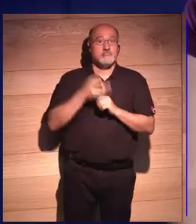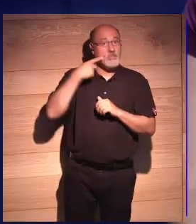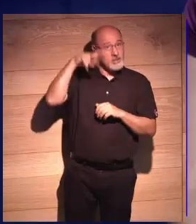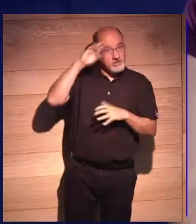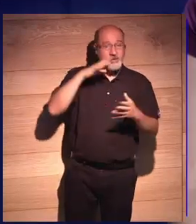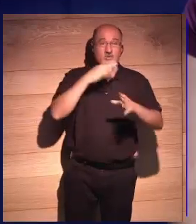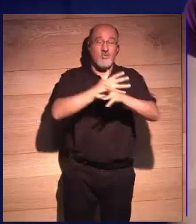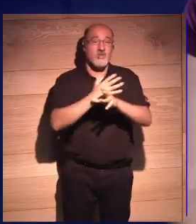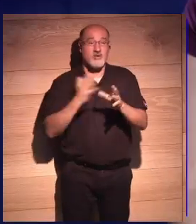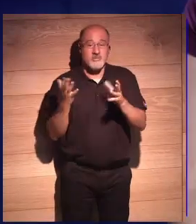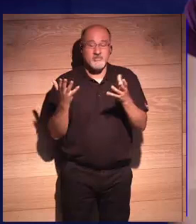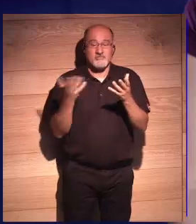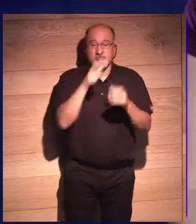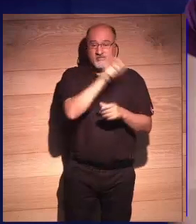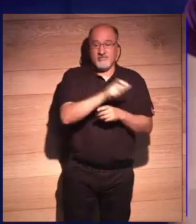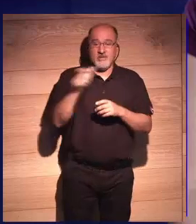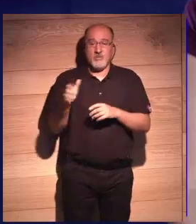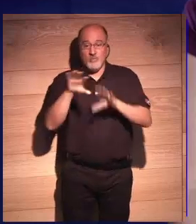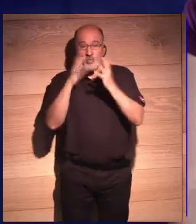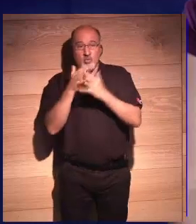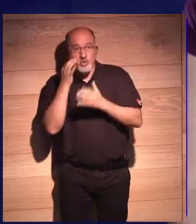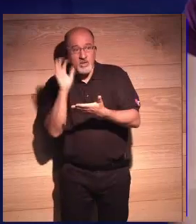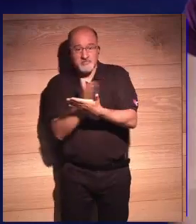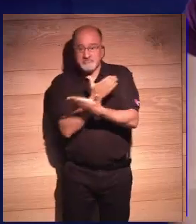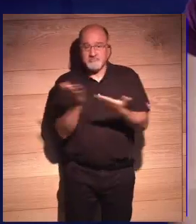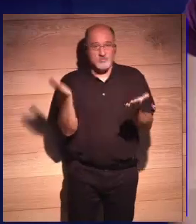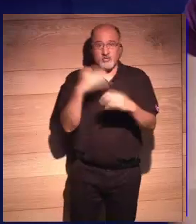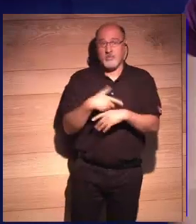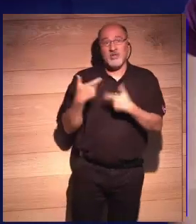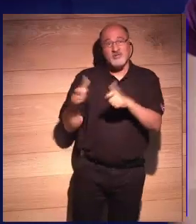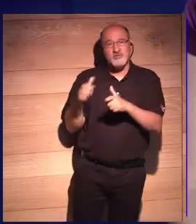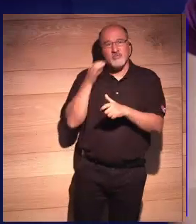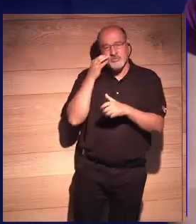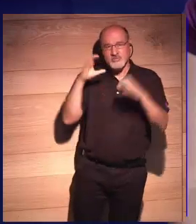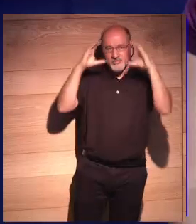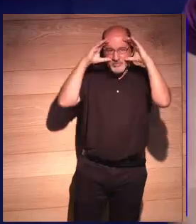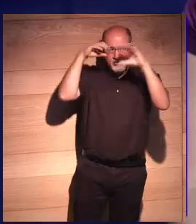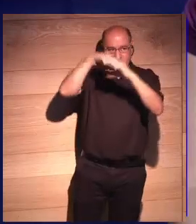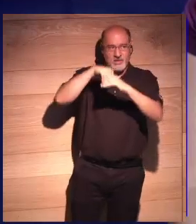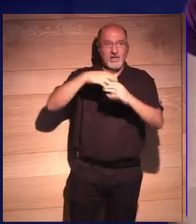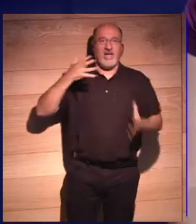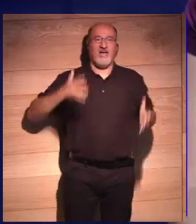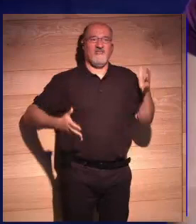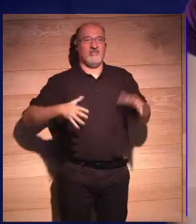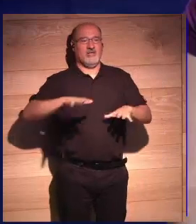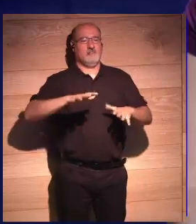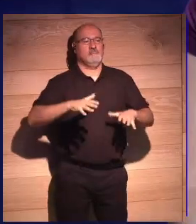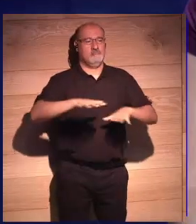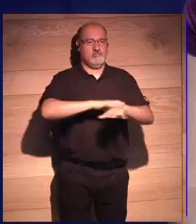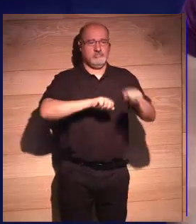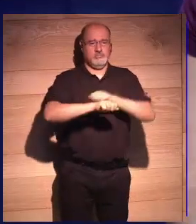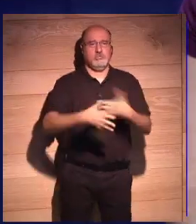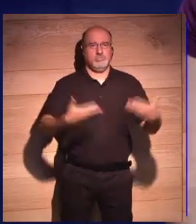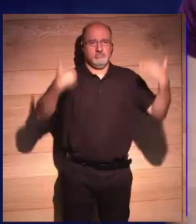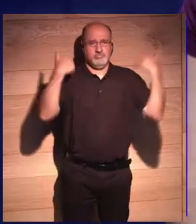couple. So what's the difference between a multiplayer experience with the real world? Practical nothing. So that's virtual, and there's an